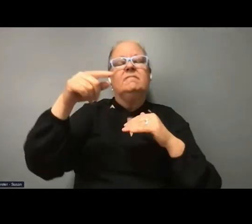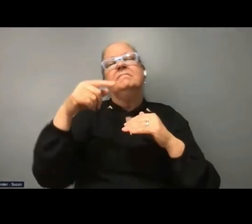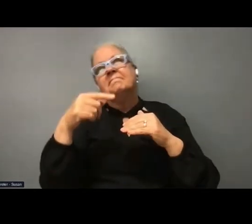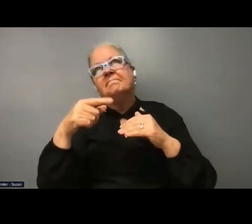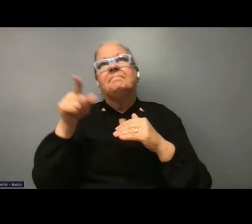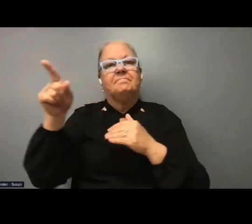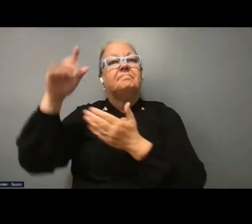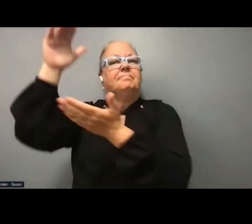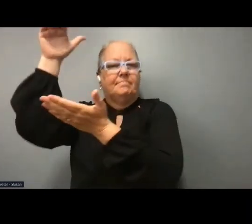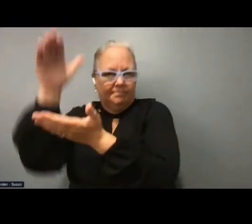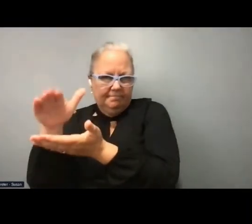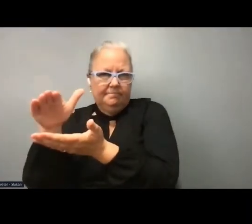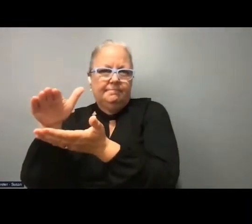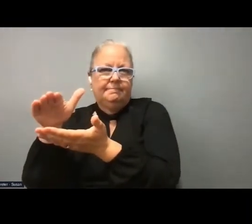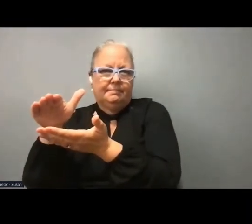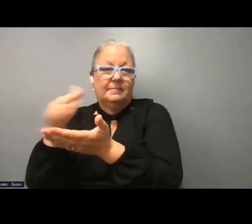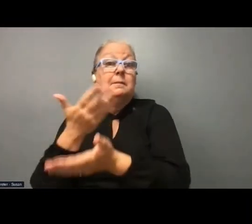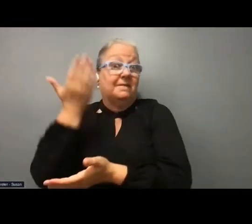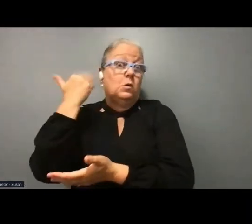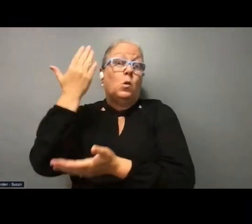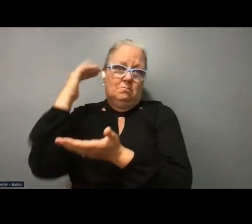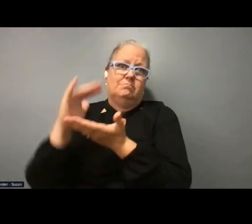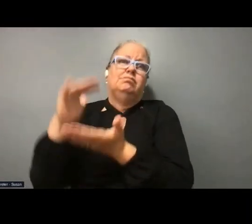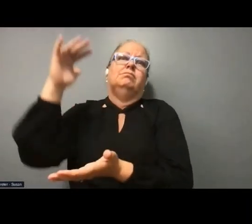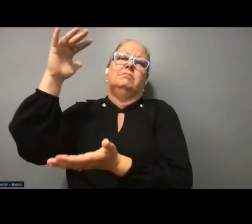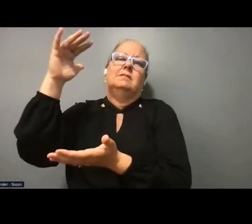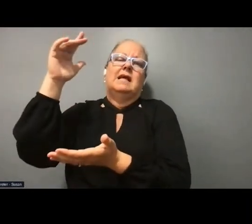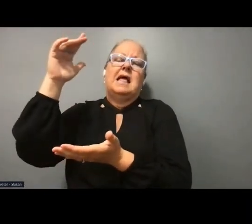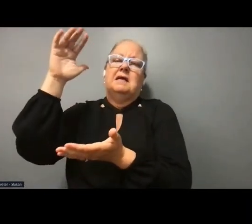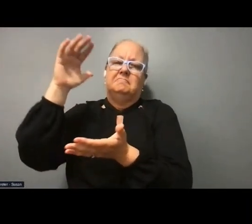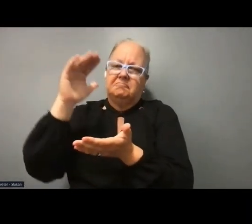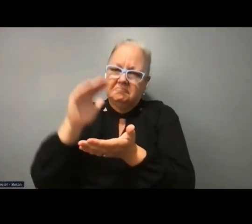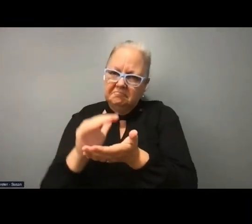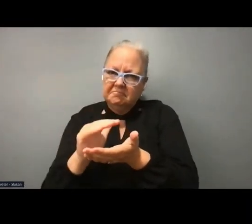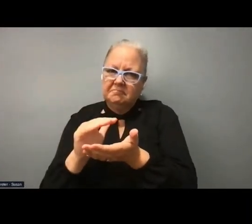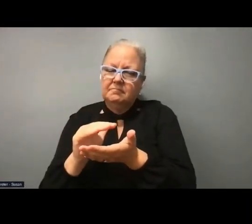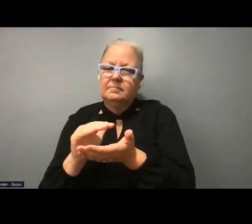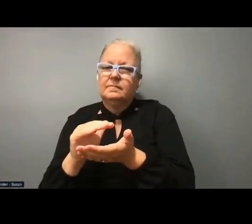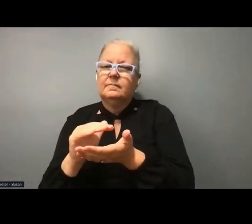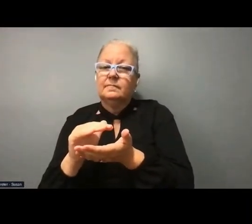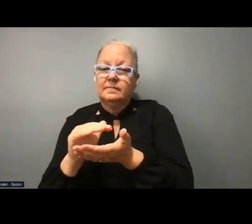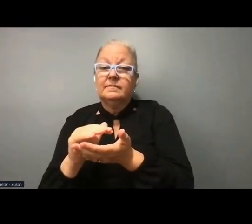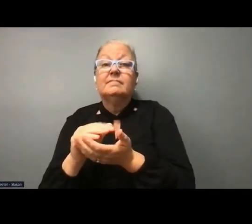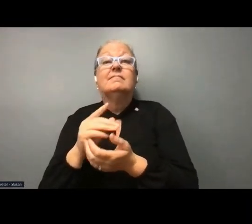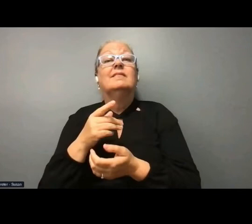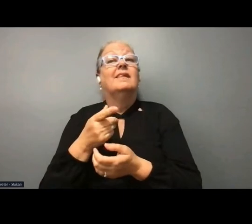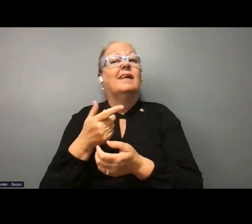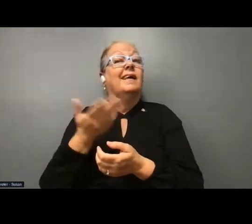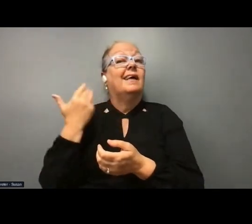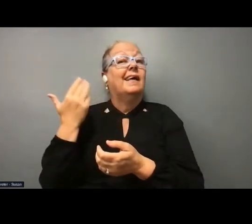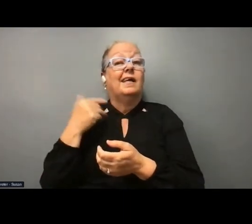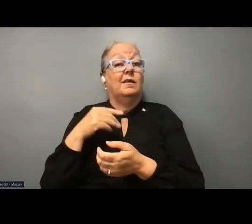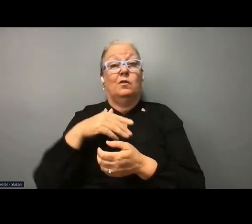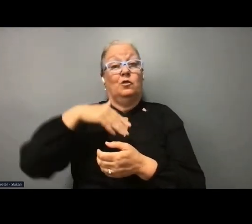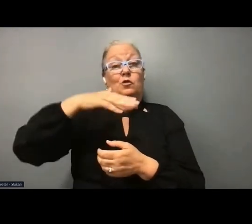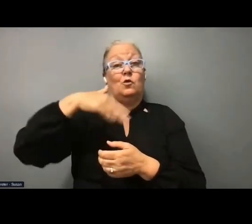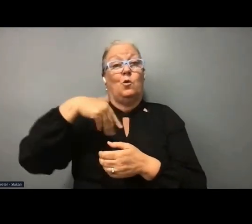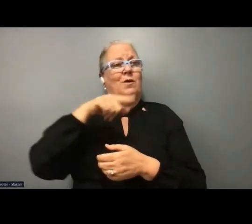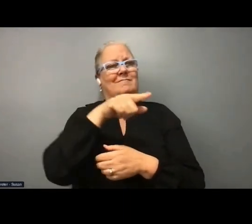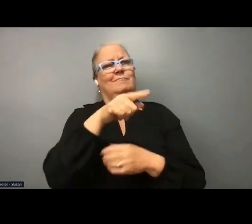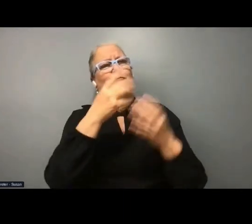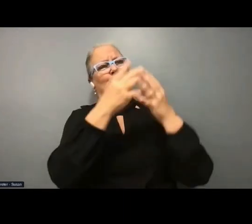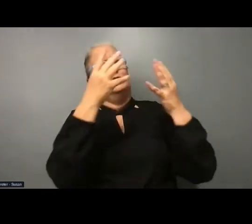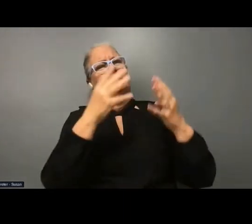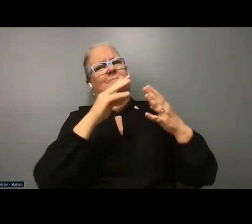the now. Especially before even establishing the system, we had